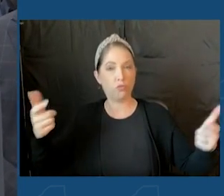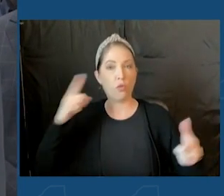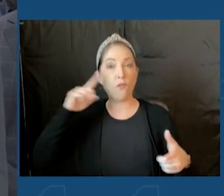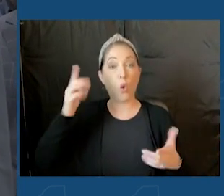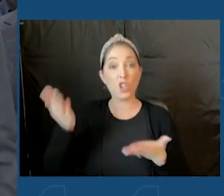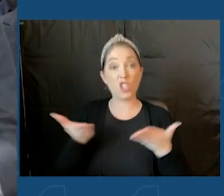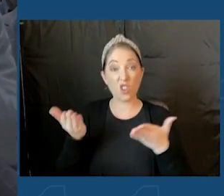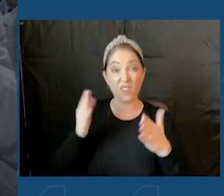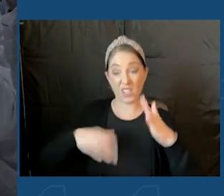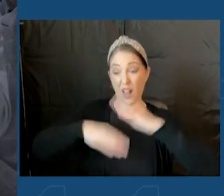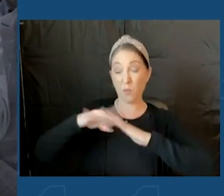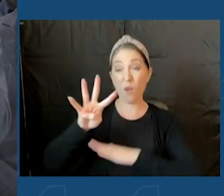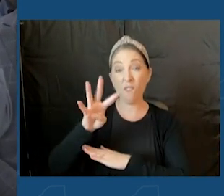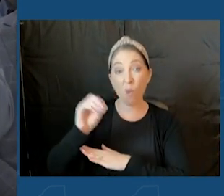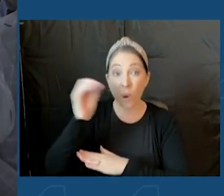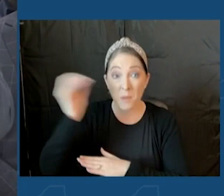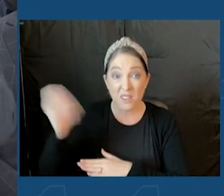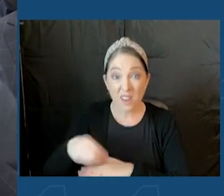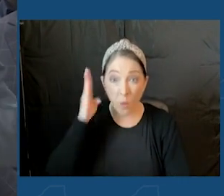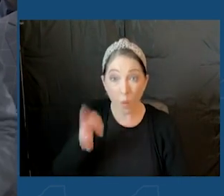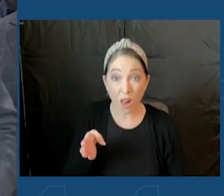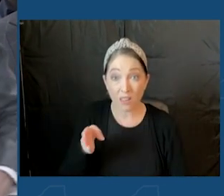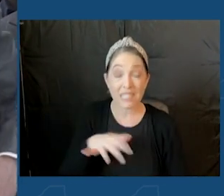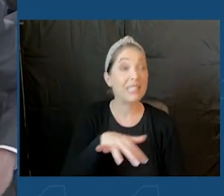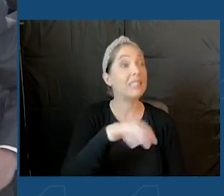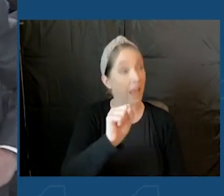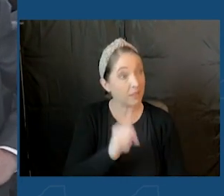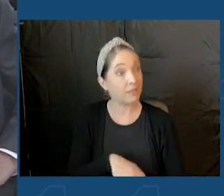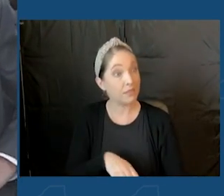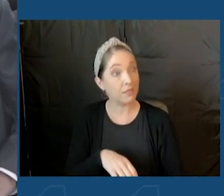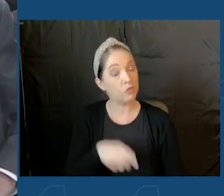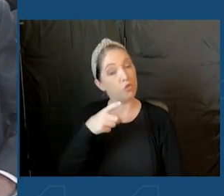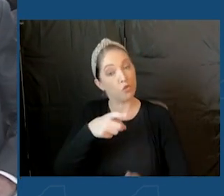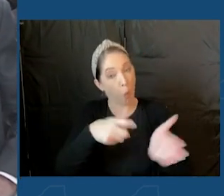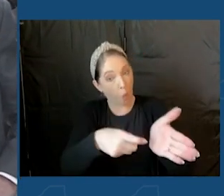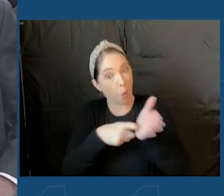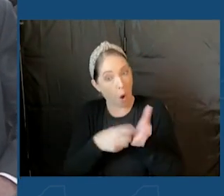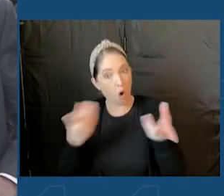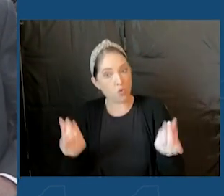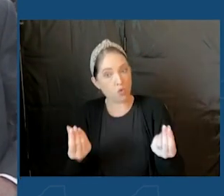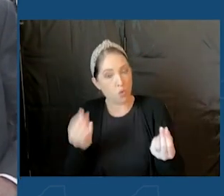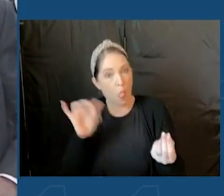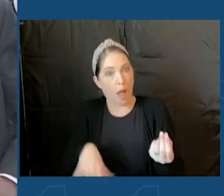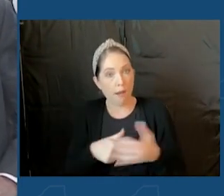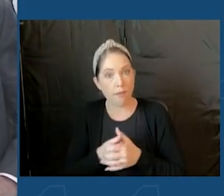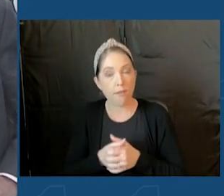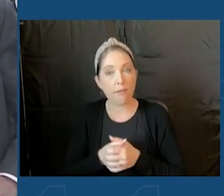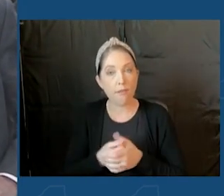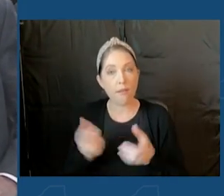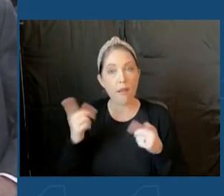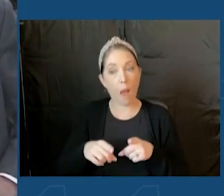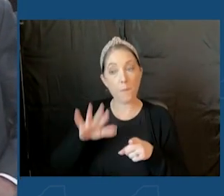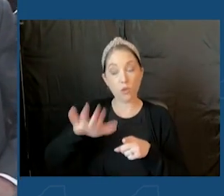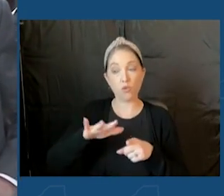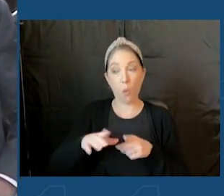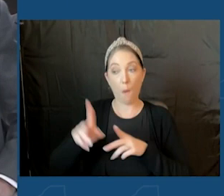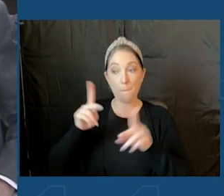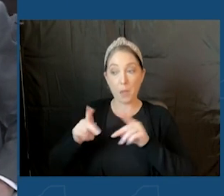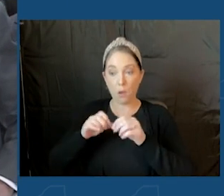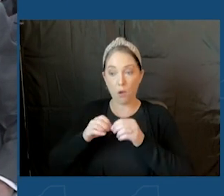40%. Yes, that's what happens. That's what you're required to do when your population